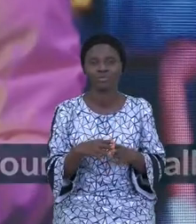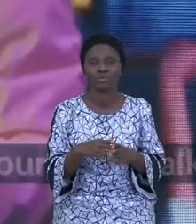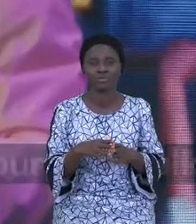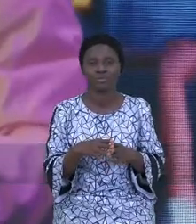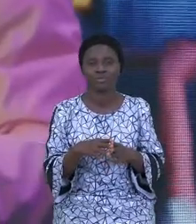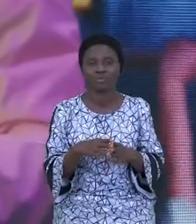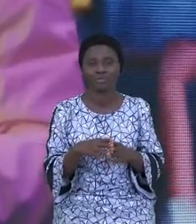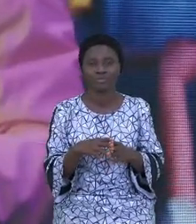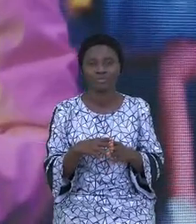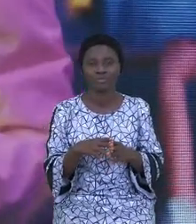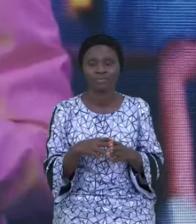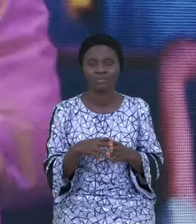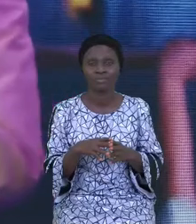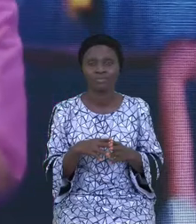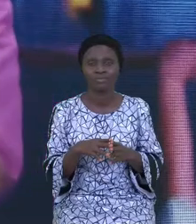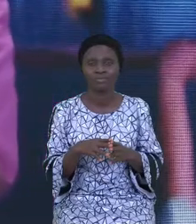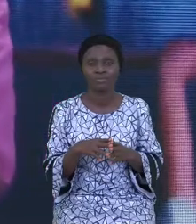Kumuyi.com. There